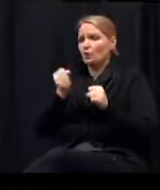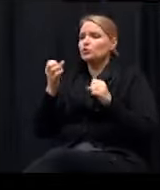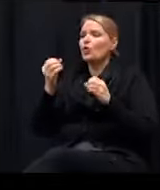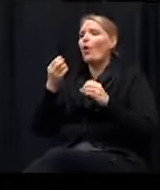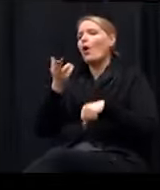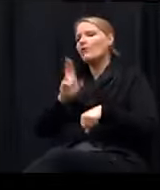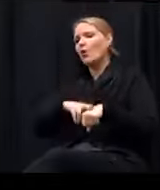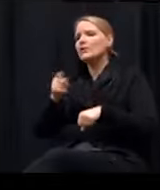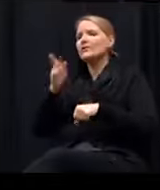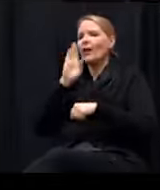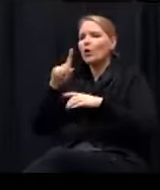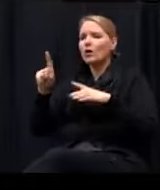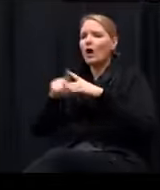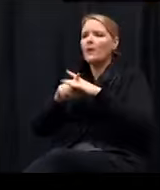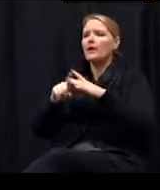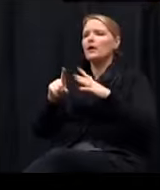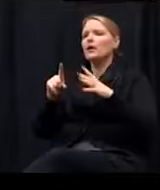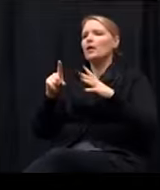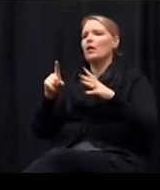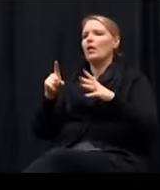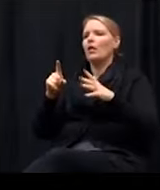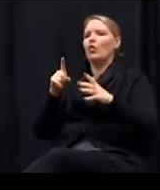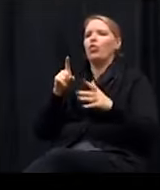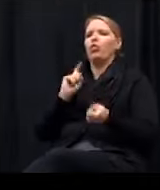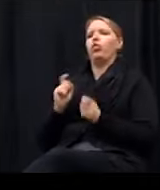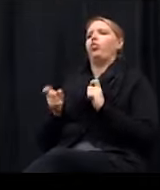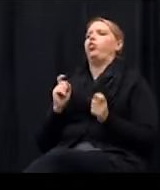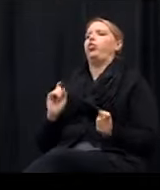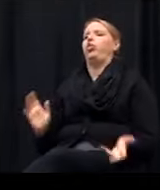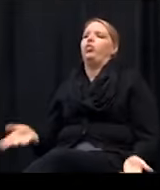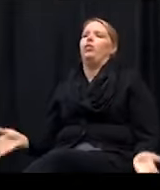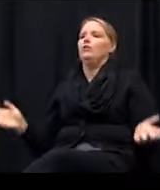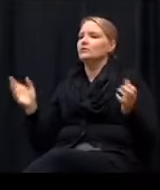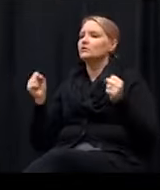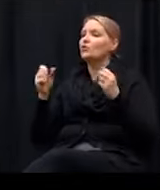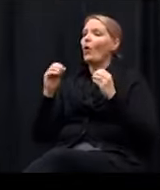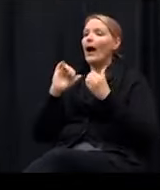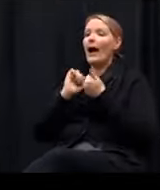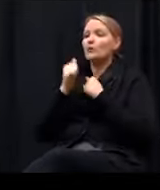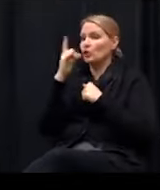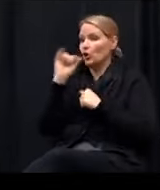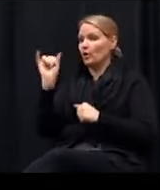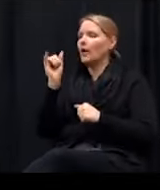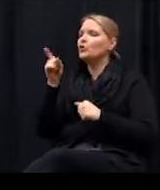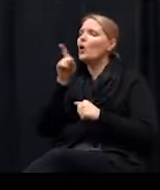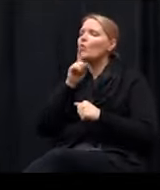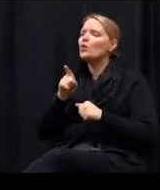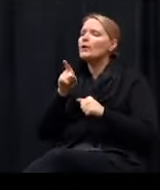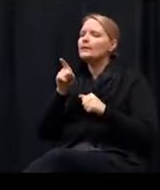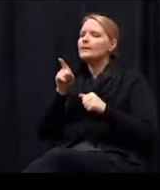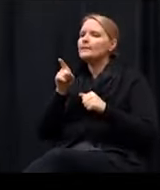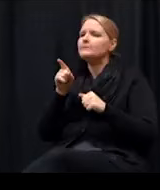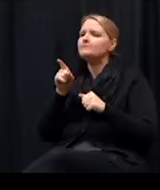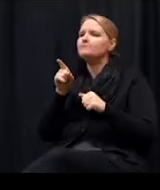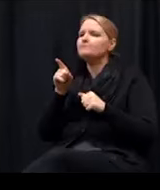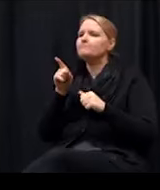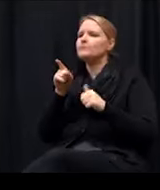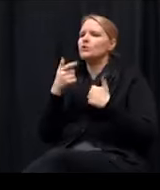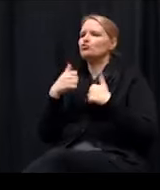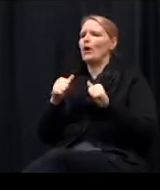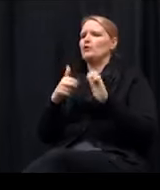course they're going to be coming in really dysregulated. But really how it looks is you're really looking at kind of